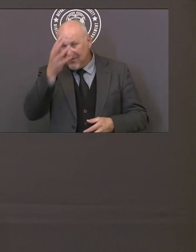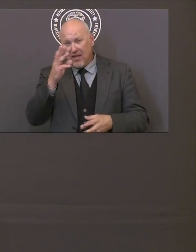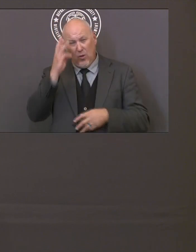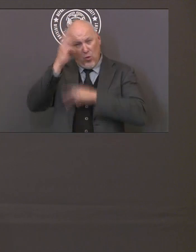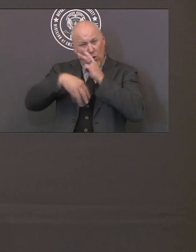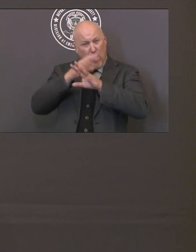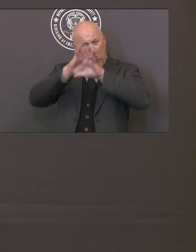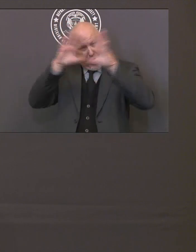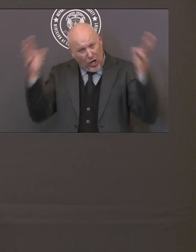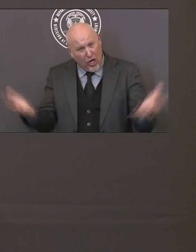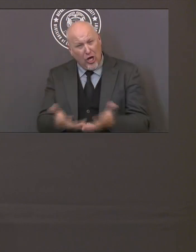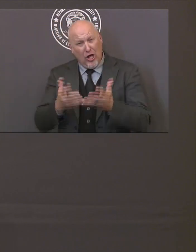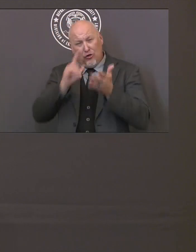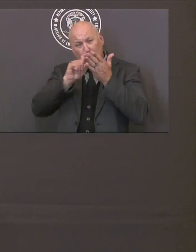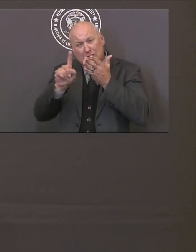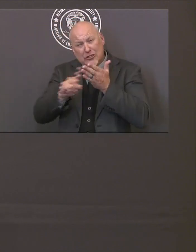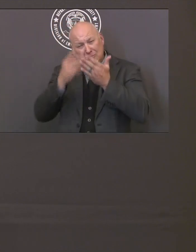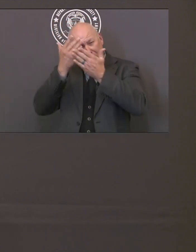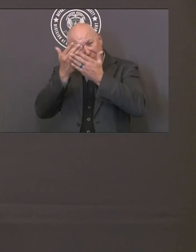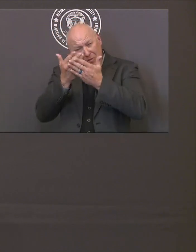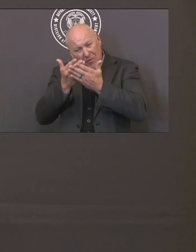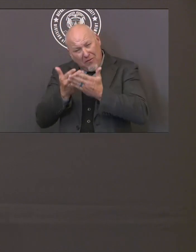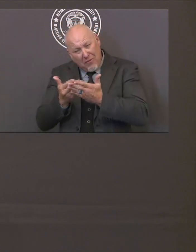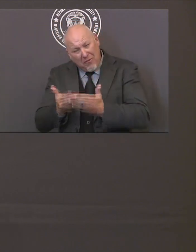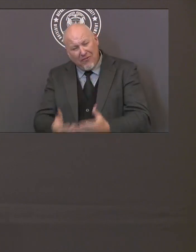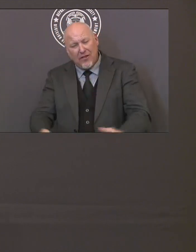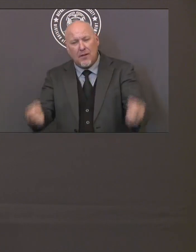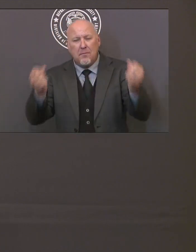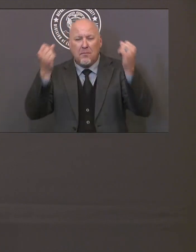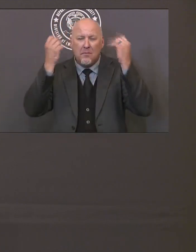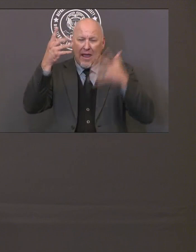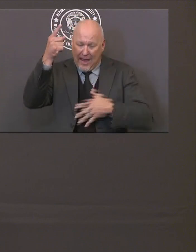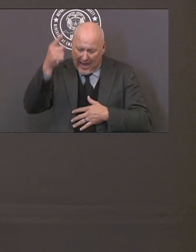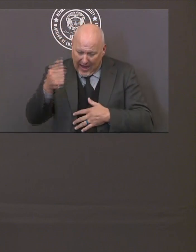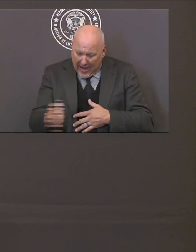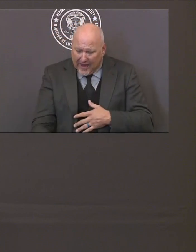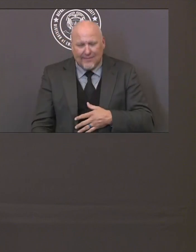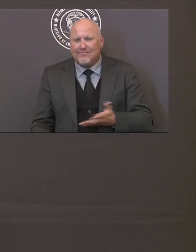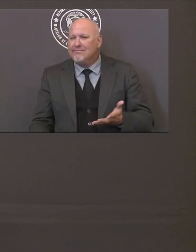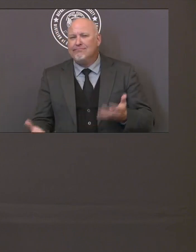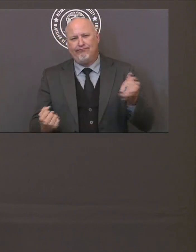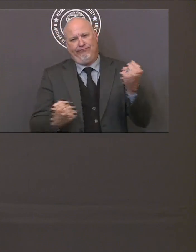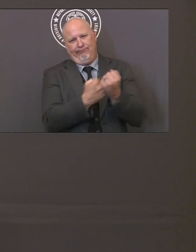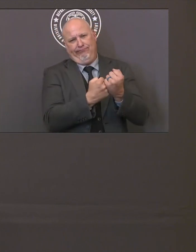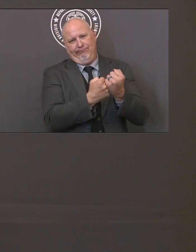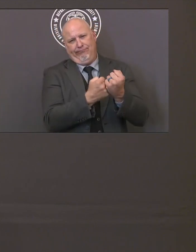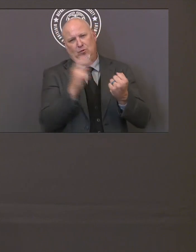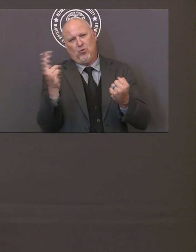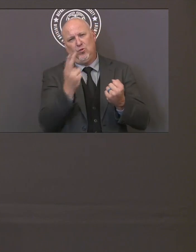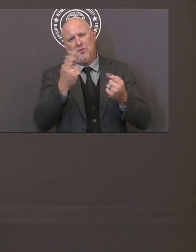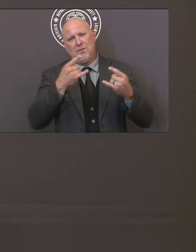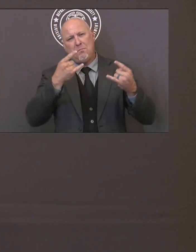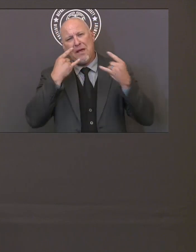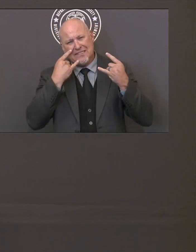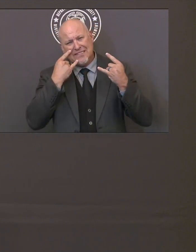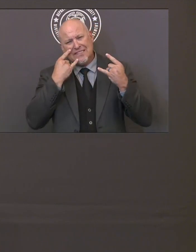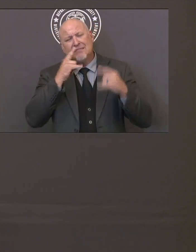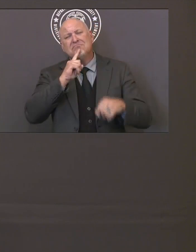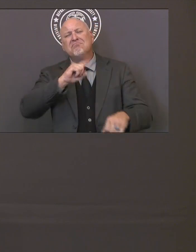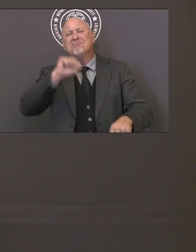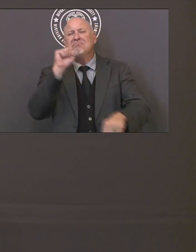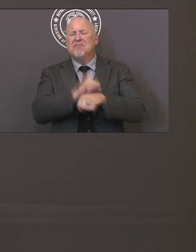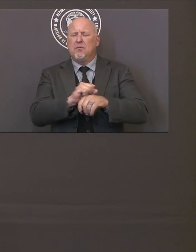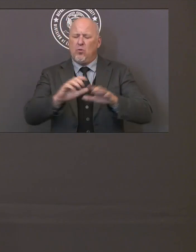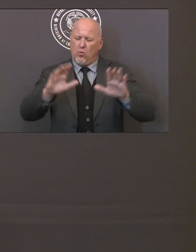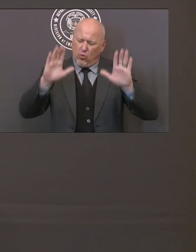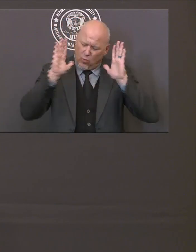sector have all come to the same conclusion based on this overwhelming evidence that masks are a very powerful tool that can reduce the spread